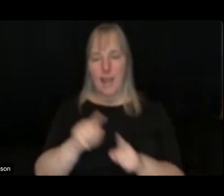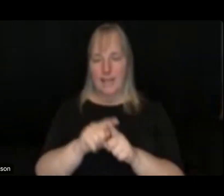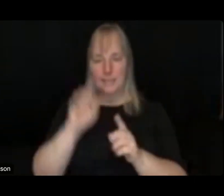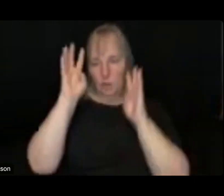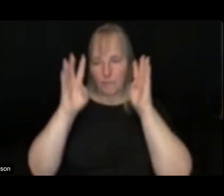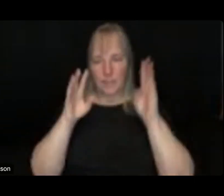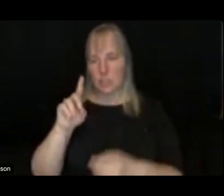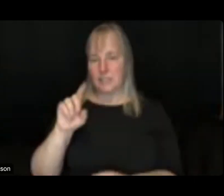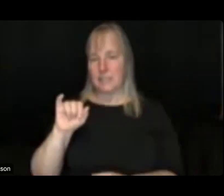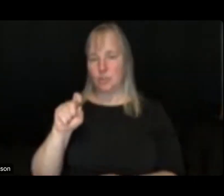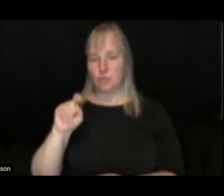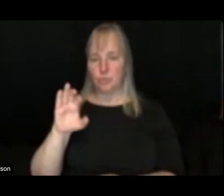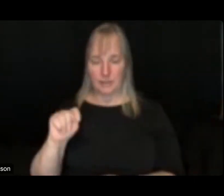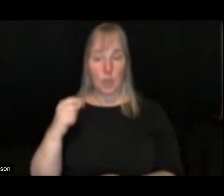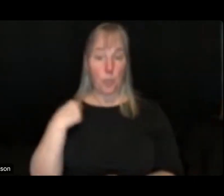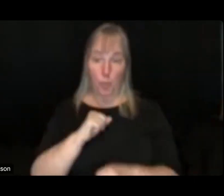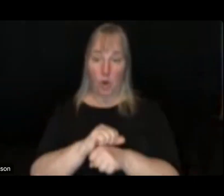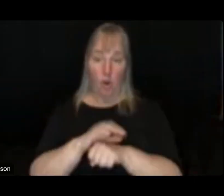Thank you. Mm-hmm.